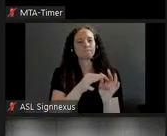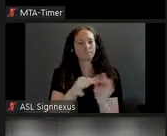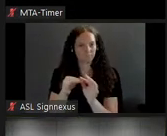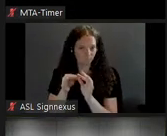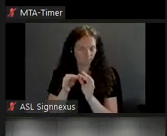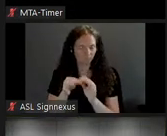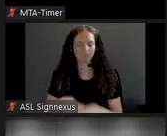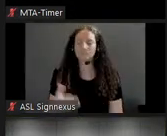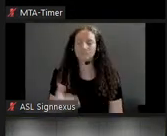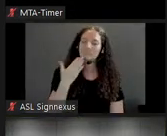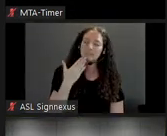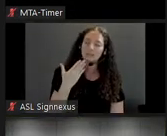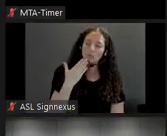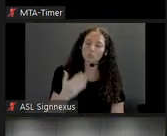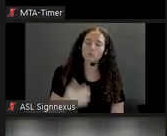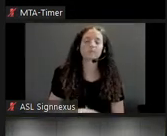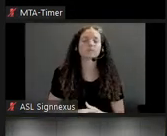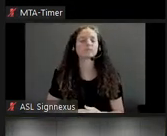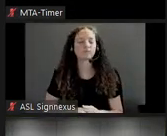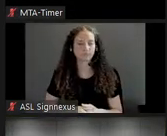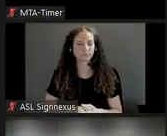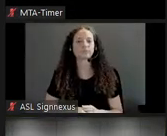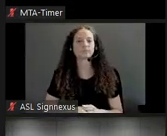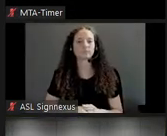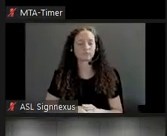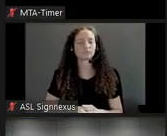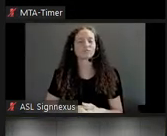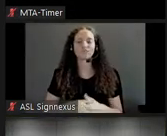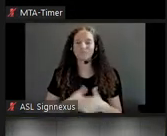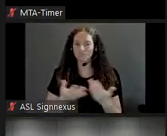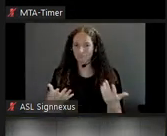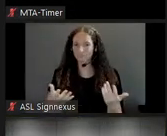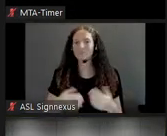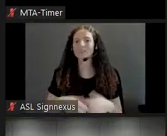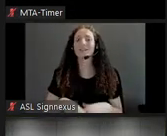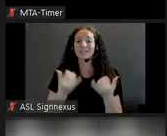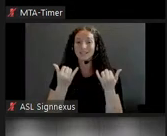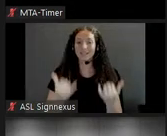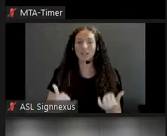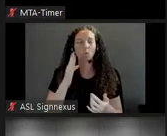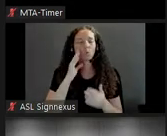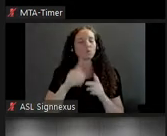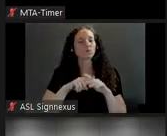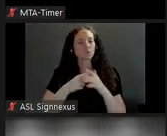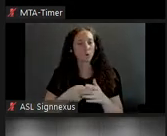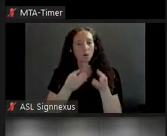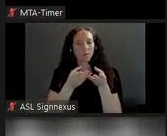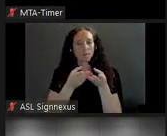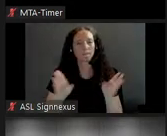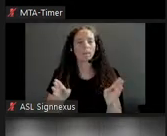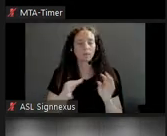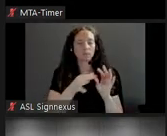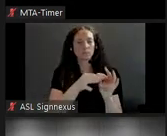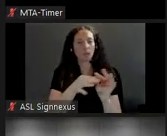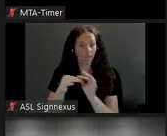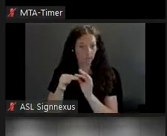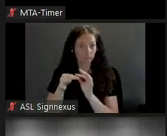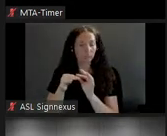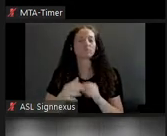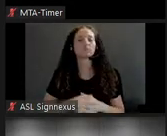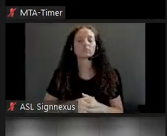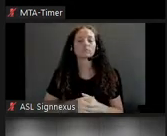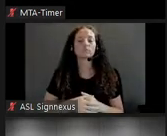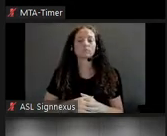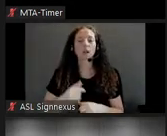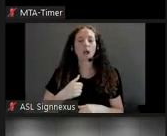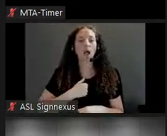Great, thank you, Kathy. So yeah, as Kathy said, now we're going to begin the public comment portion of tonight's meeting. So I'm going to